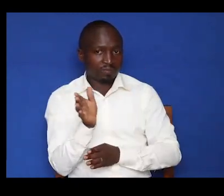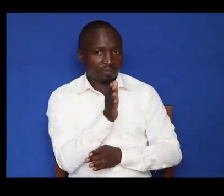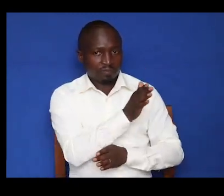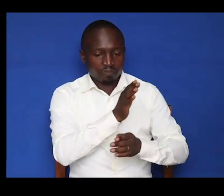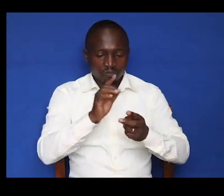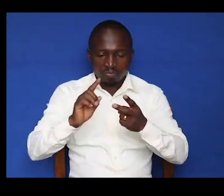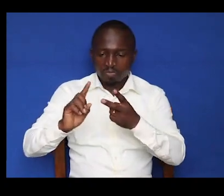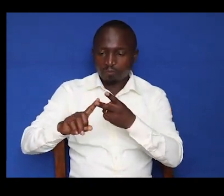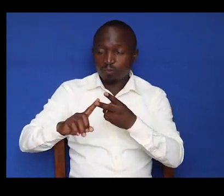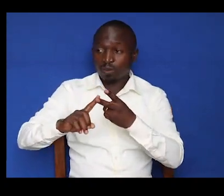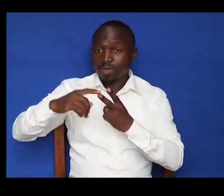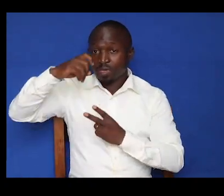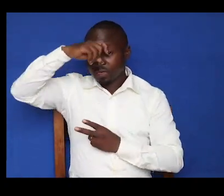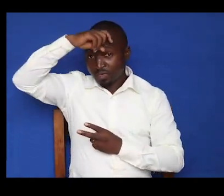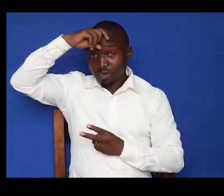temperature.